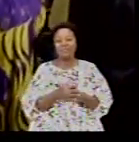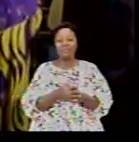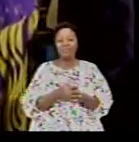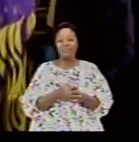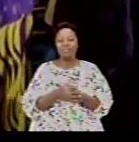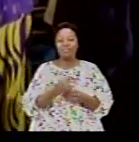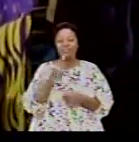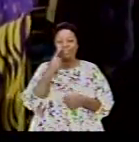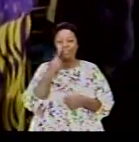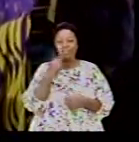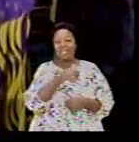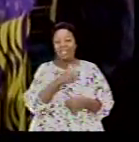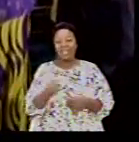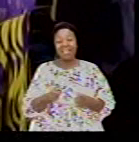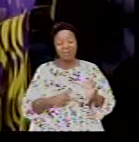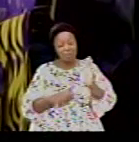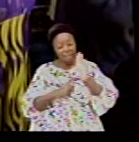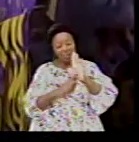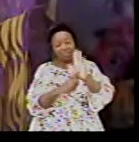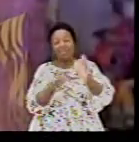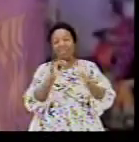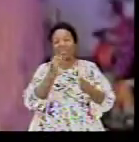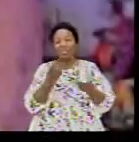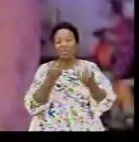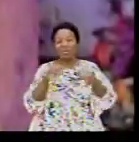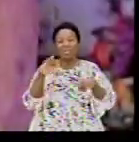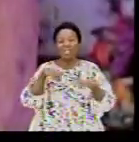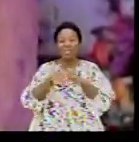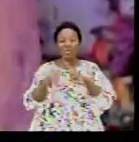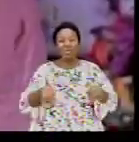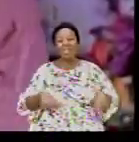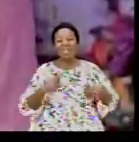A manifestation is coming